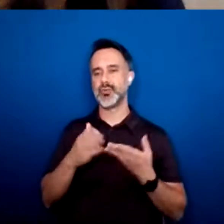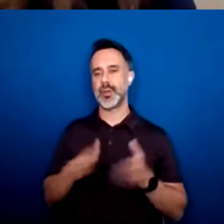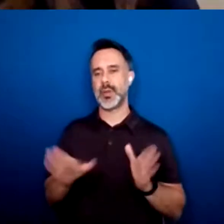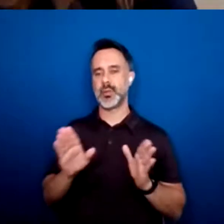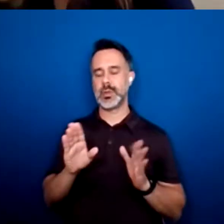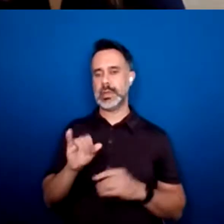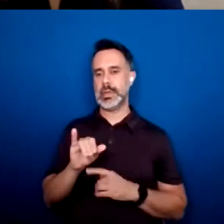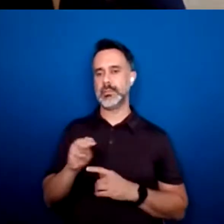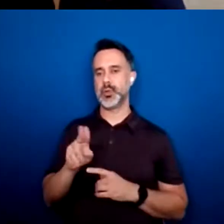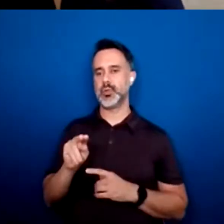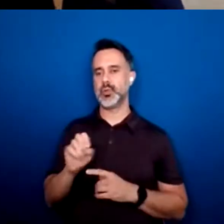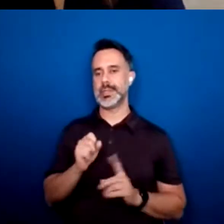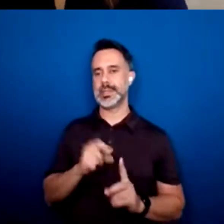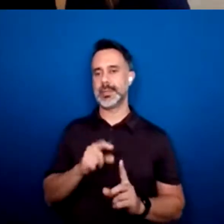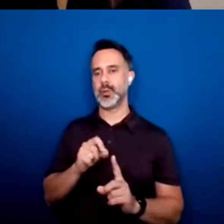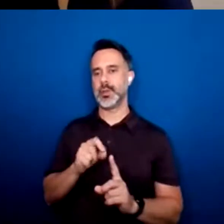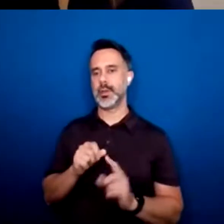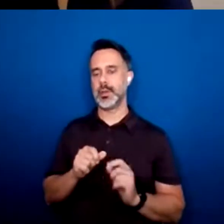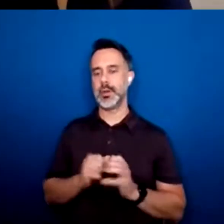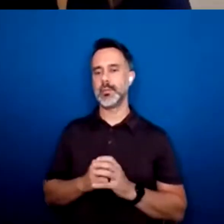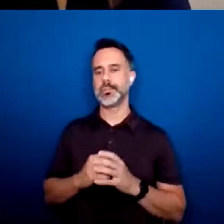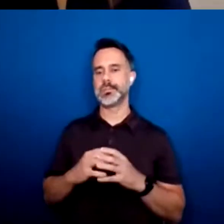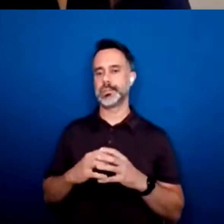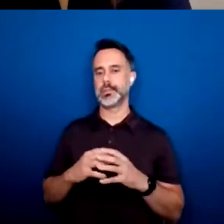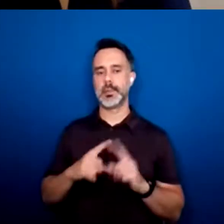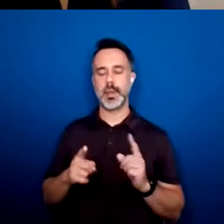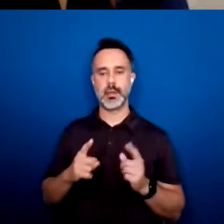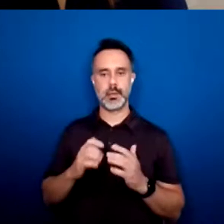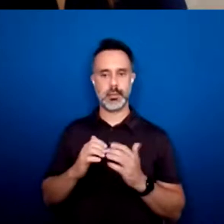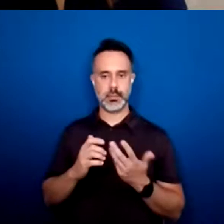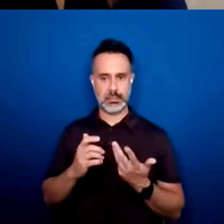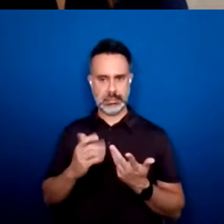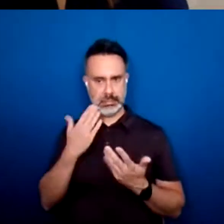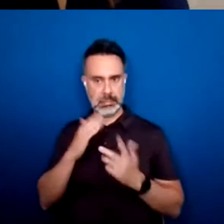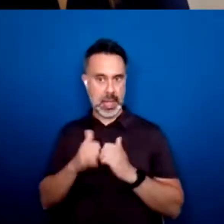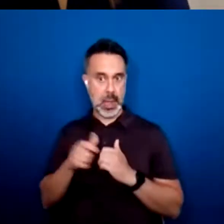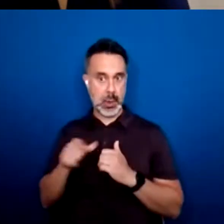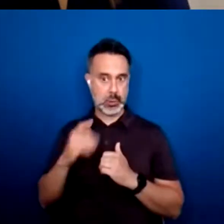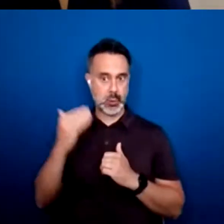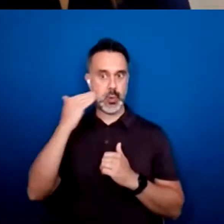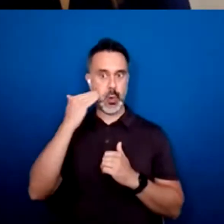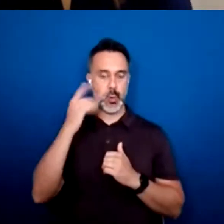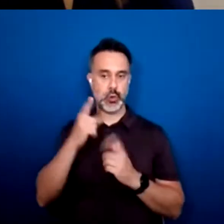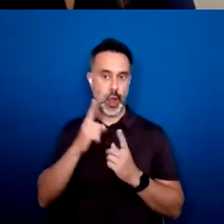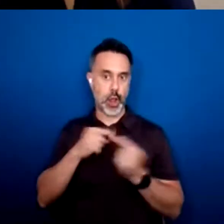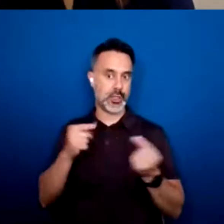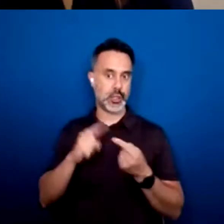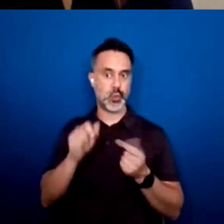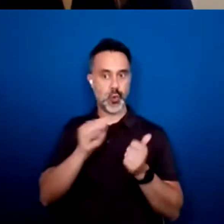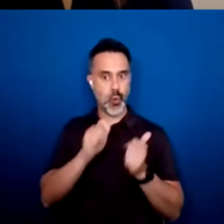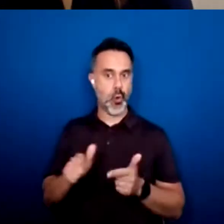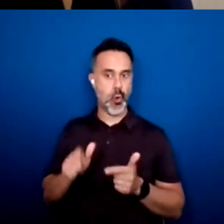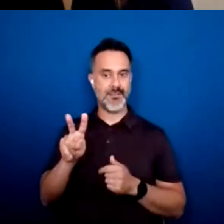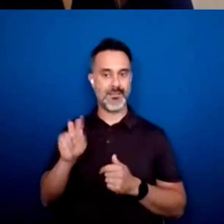sure what how you're allergic to all the vaccines though. And I think that may